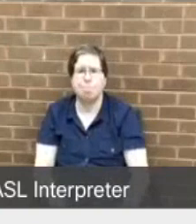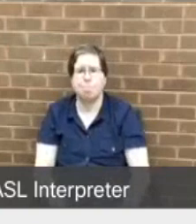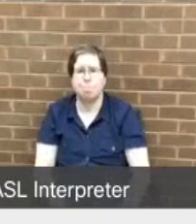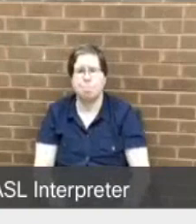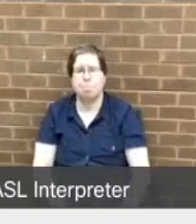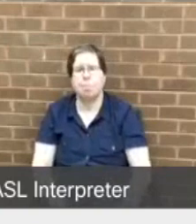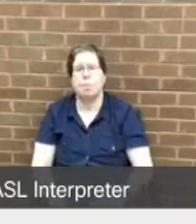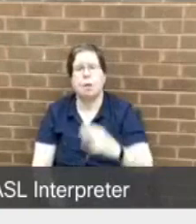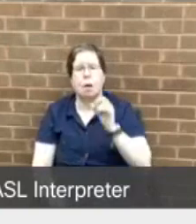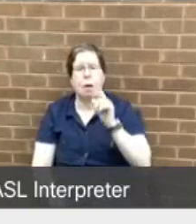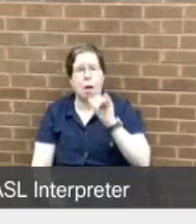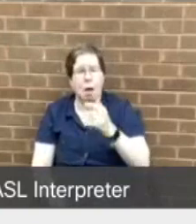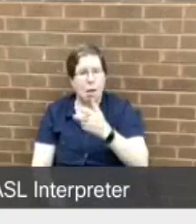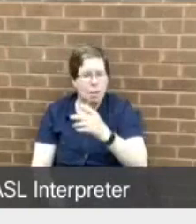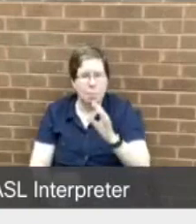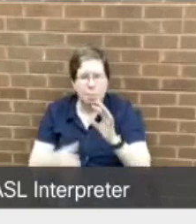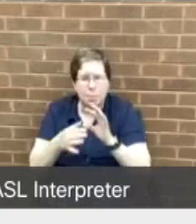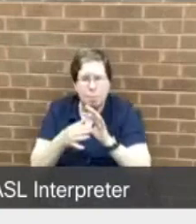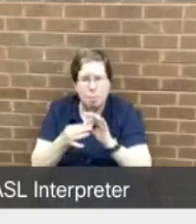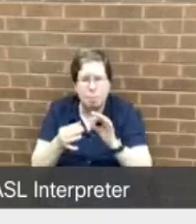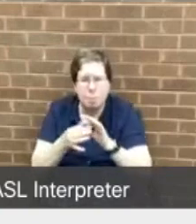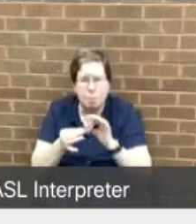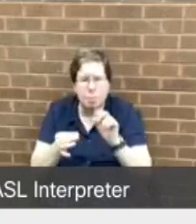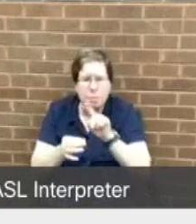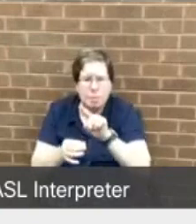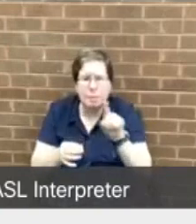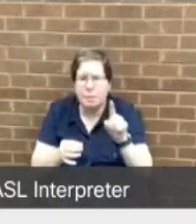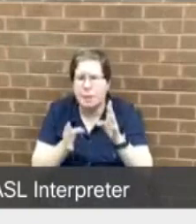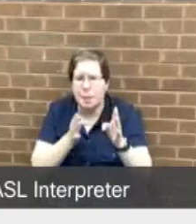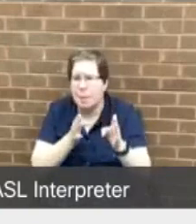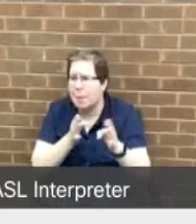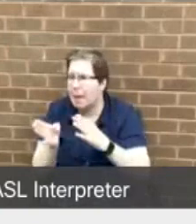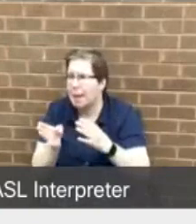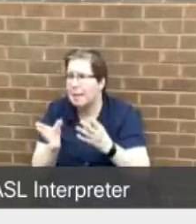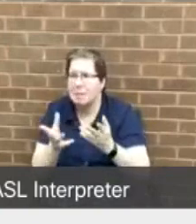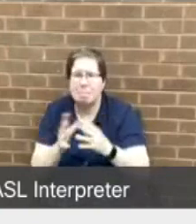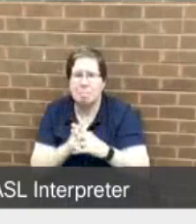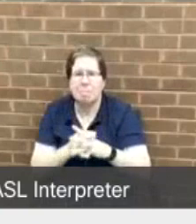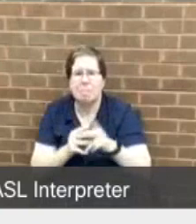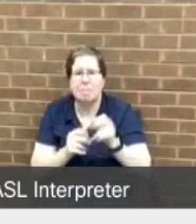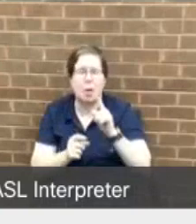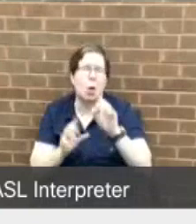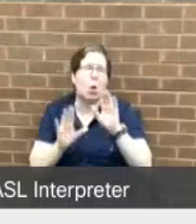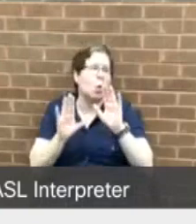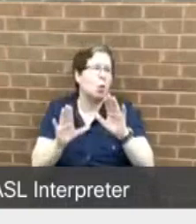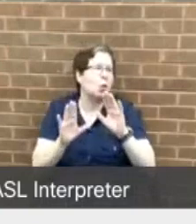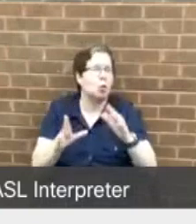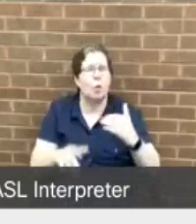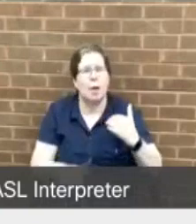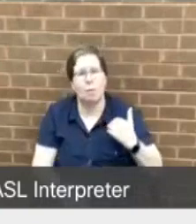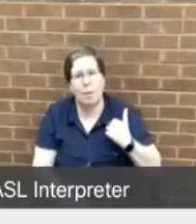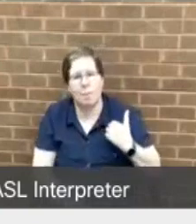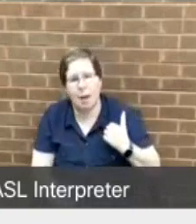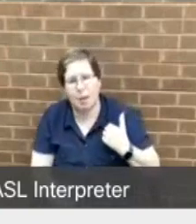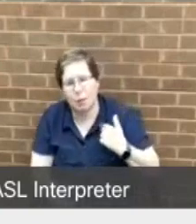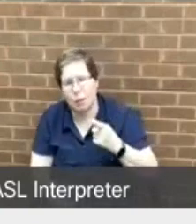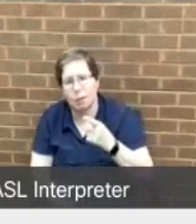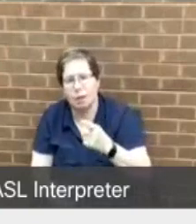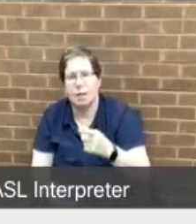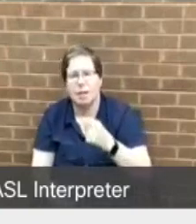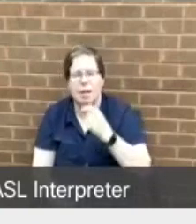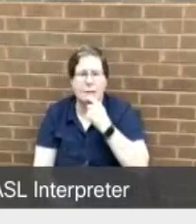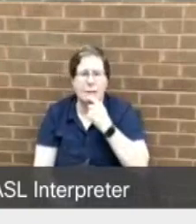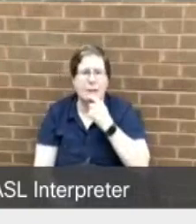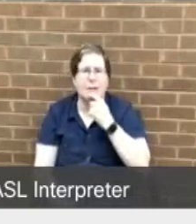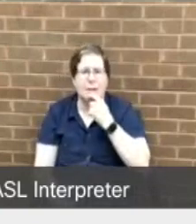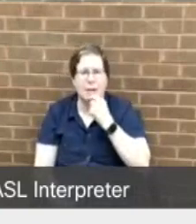Holly, you might want to mention small area plans that you've been working with us on. That is a great reminder. Thanks, Bruce. Yeah. One of